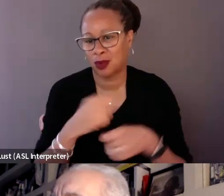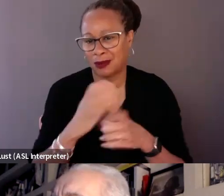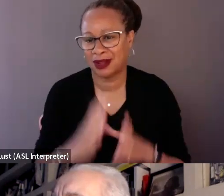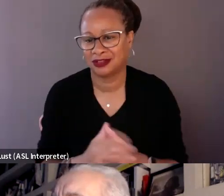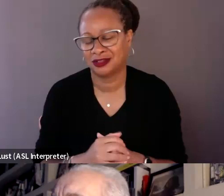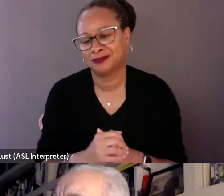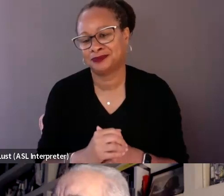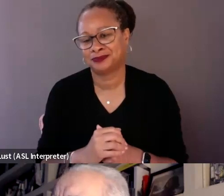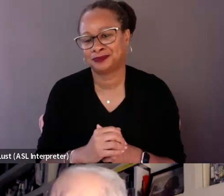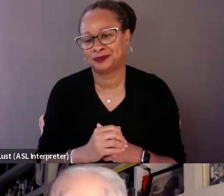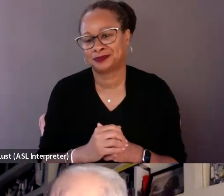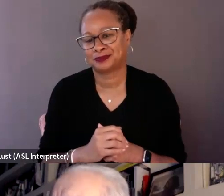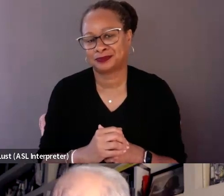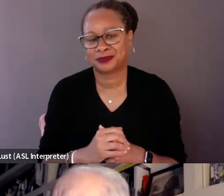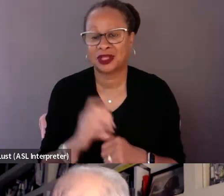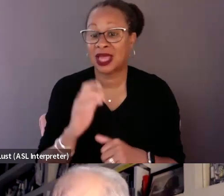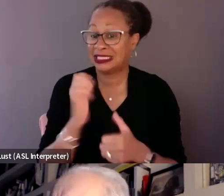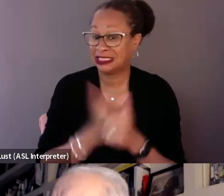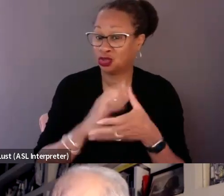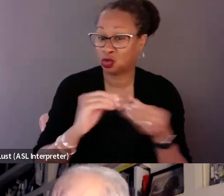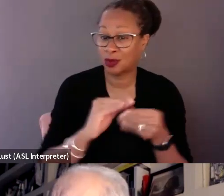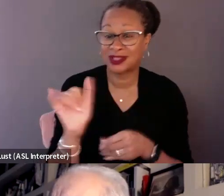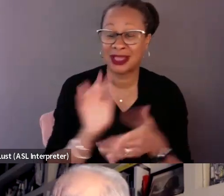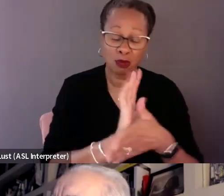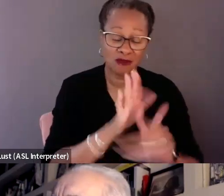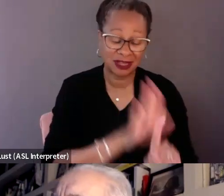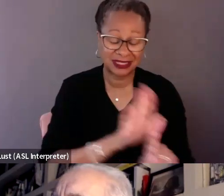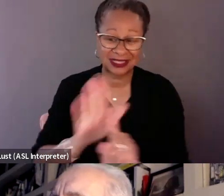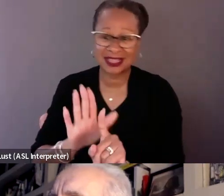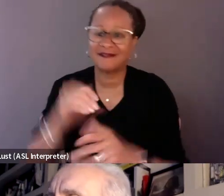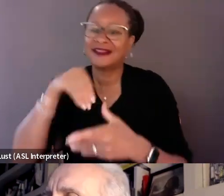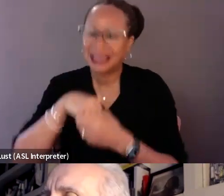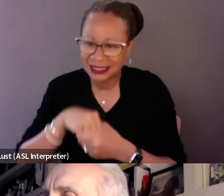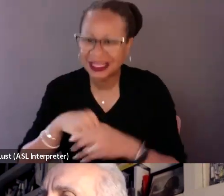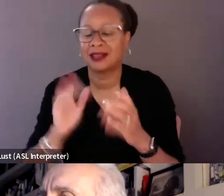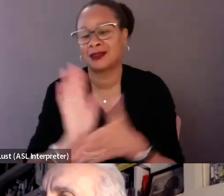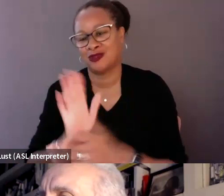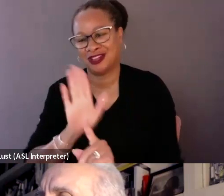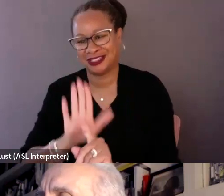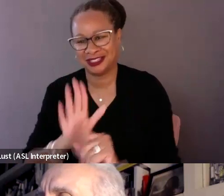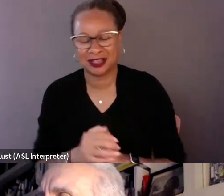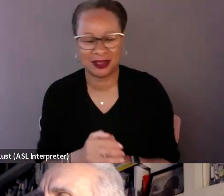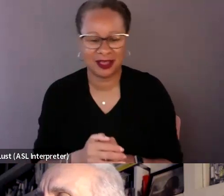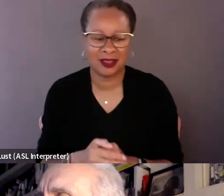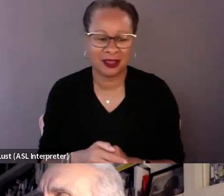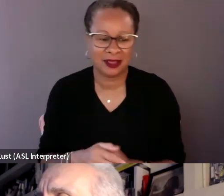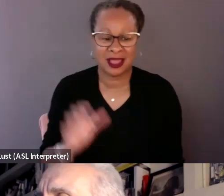like movies inside the movie. Oh, I love